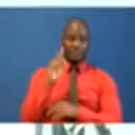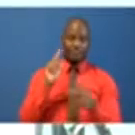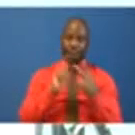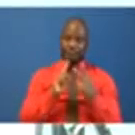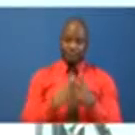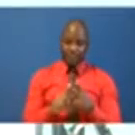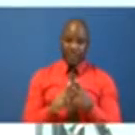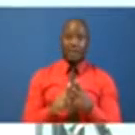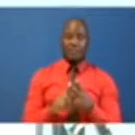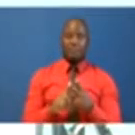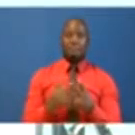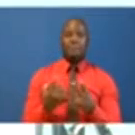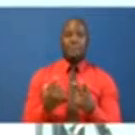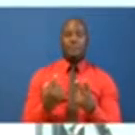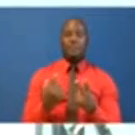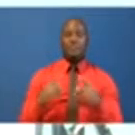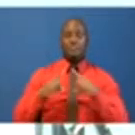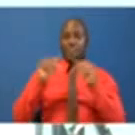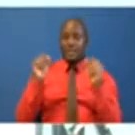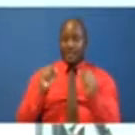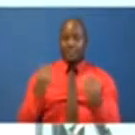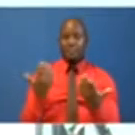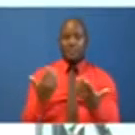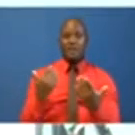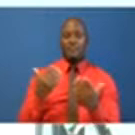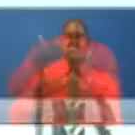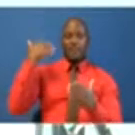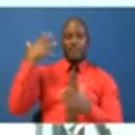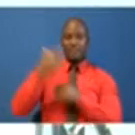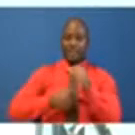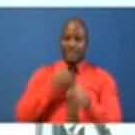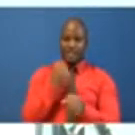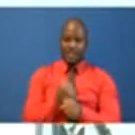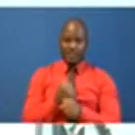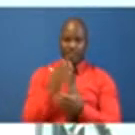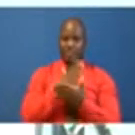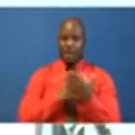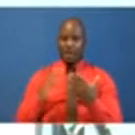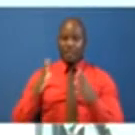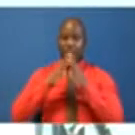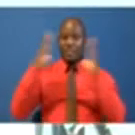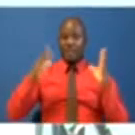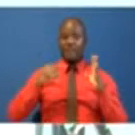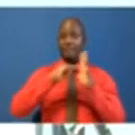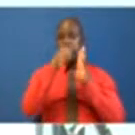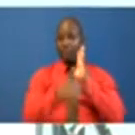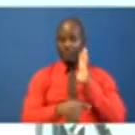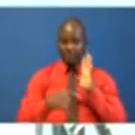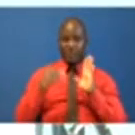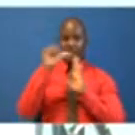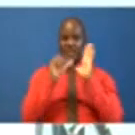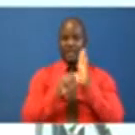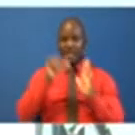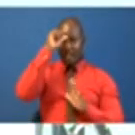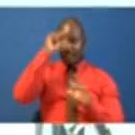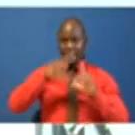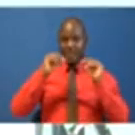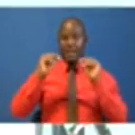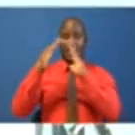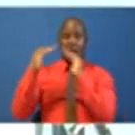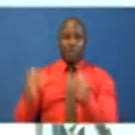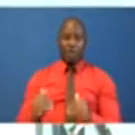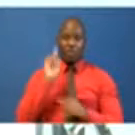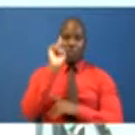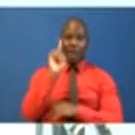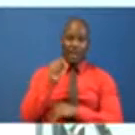second and i think that's the point that the prophetic was making over the last five years as part of the big four agenda the government has been telling us that housing